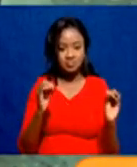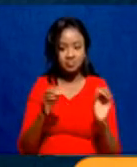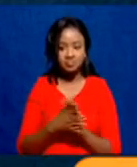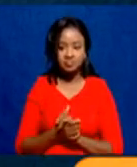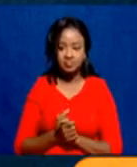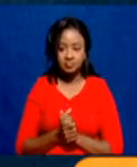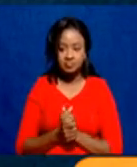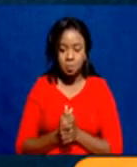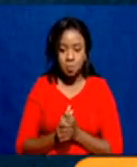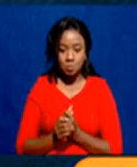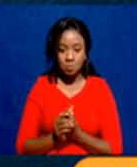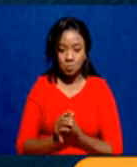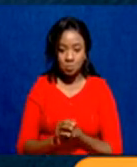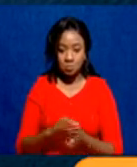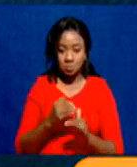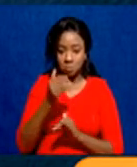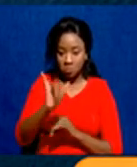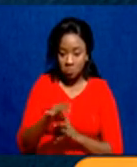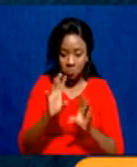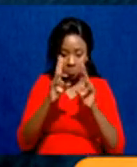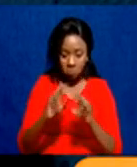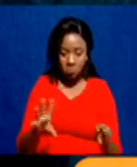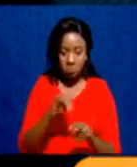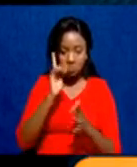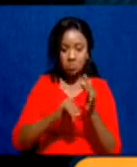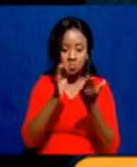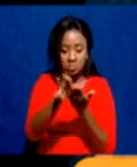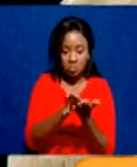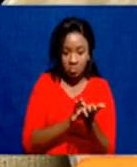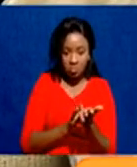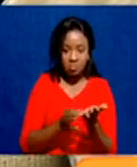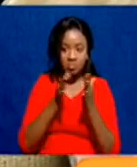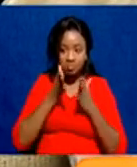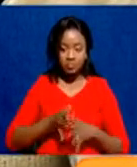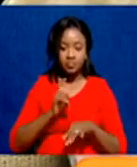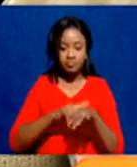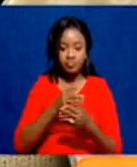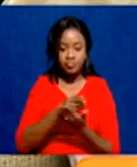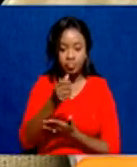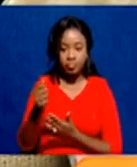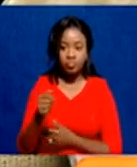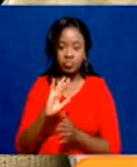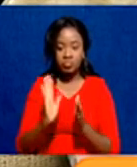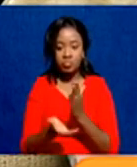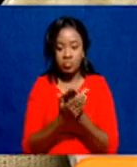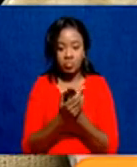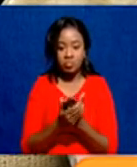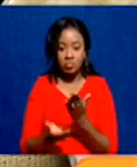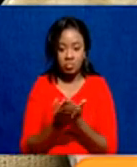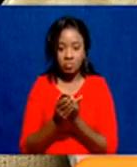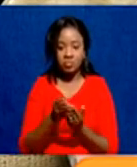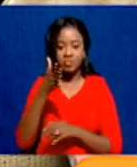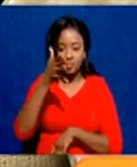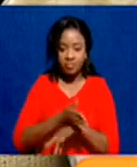reasons. It was further established that the accounting officer during impress surrender attached false travel